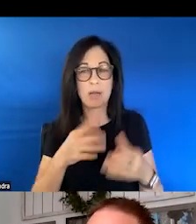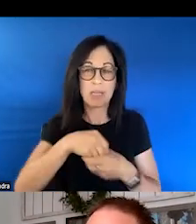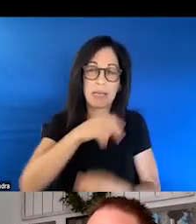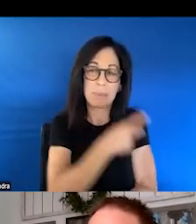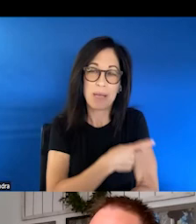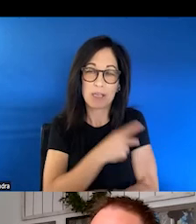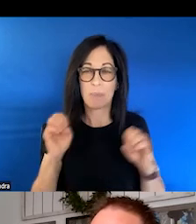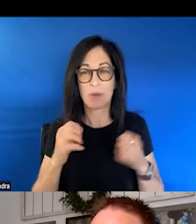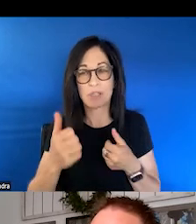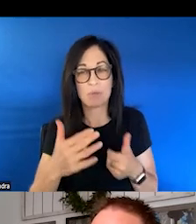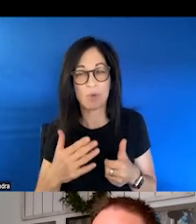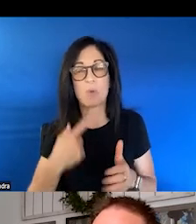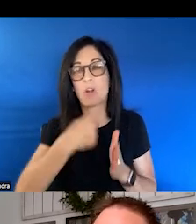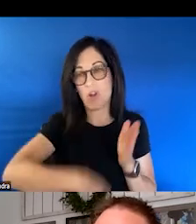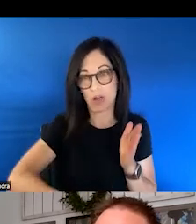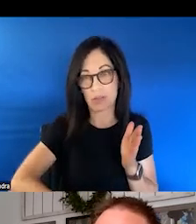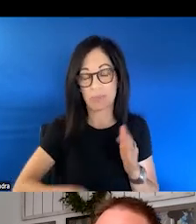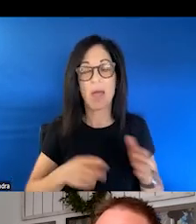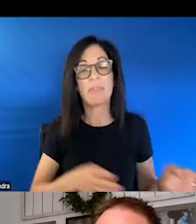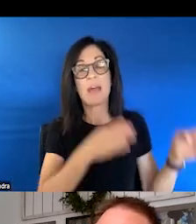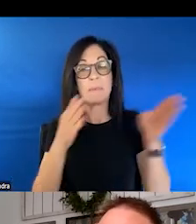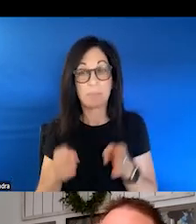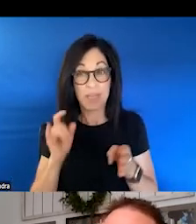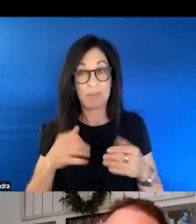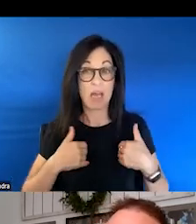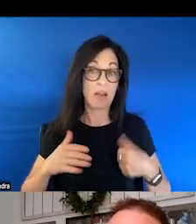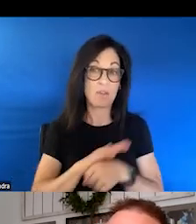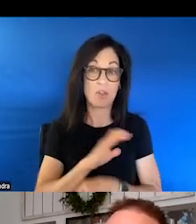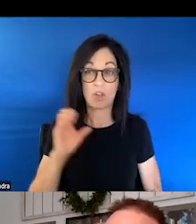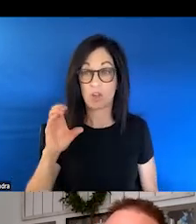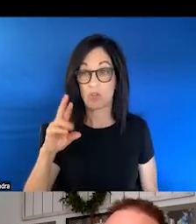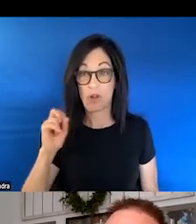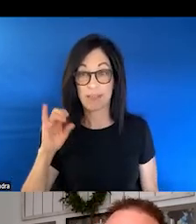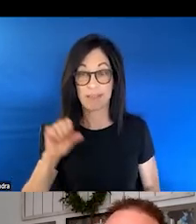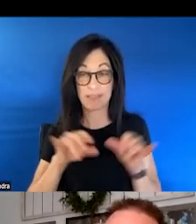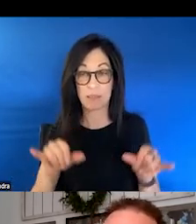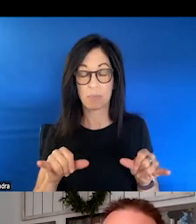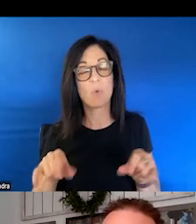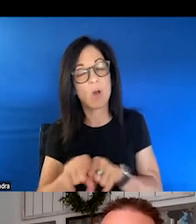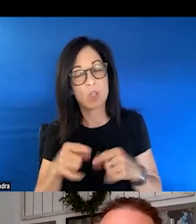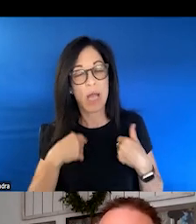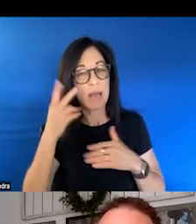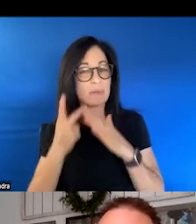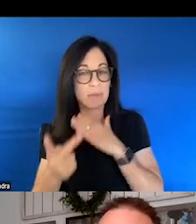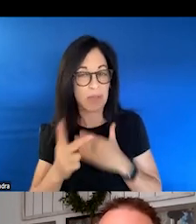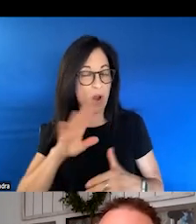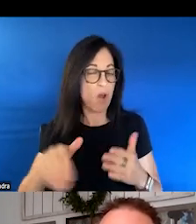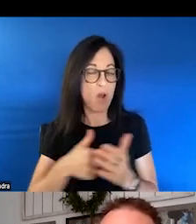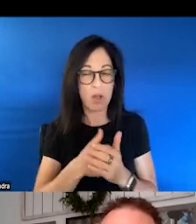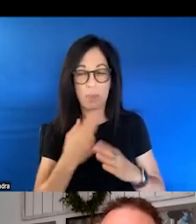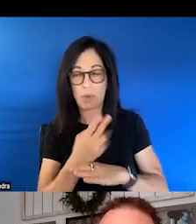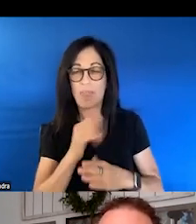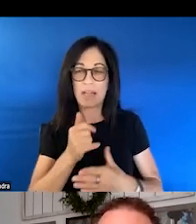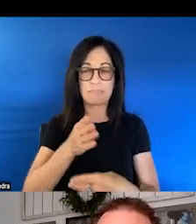care. And what we see if you did a full crisis system. And we have projections which can all be assessed as this is what the average cost